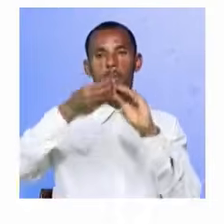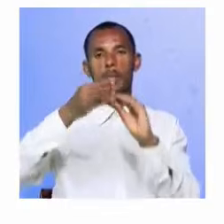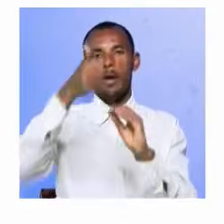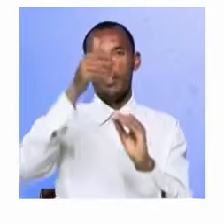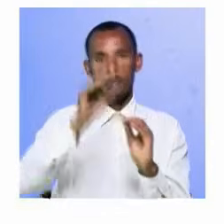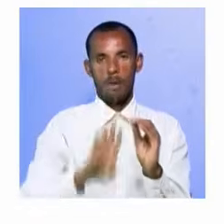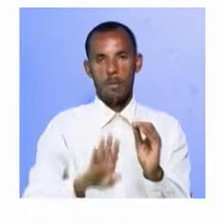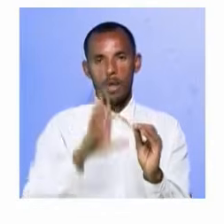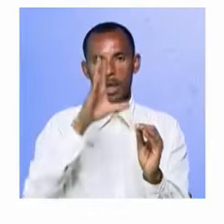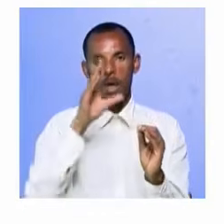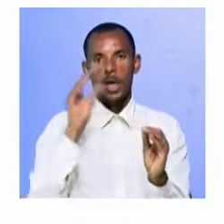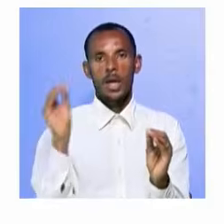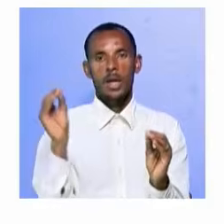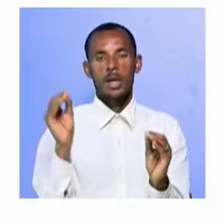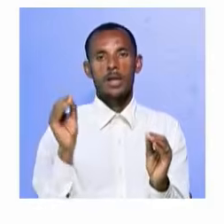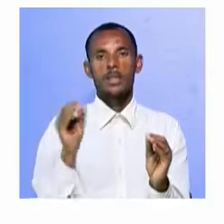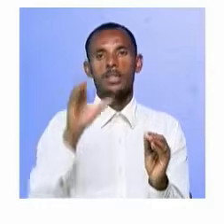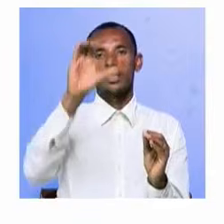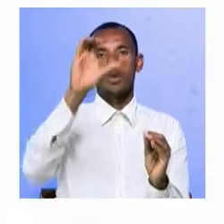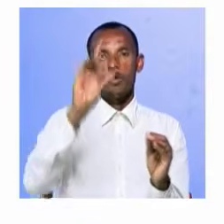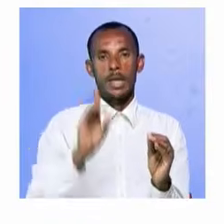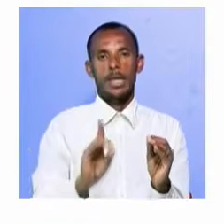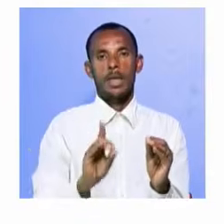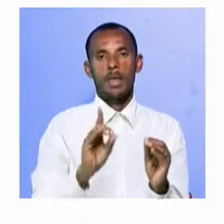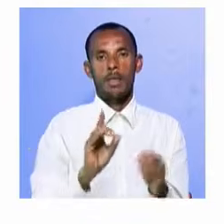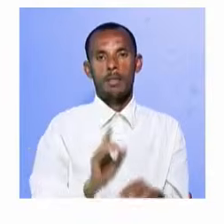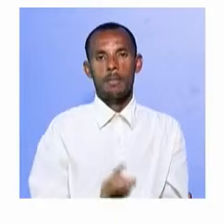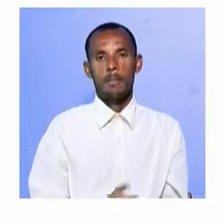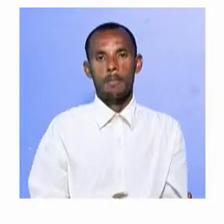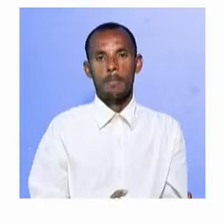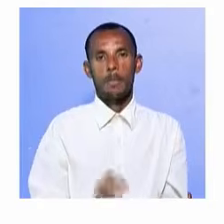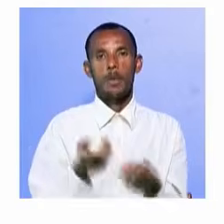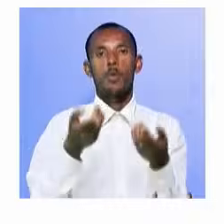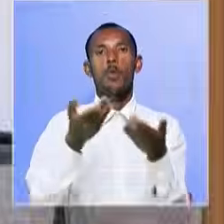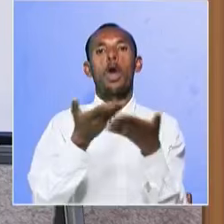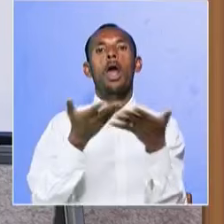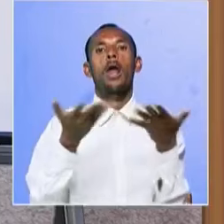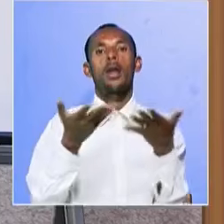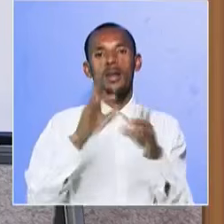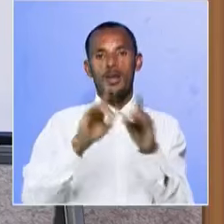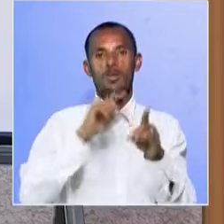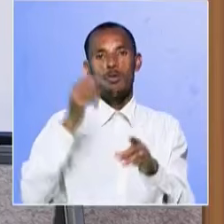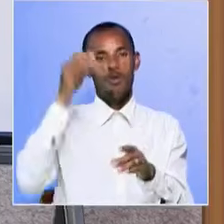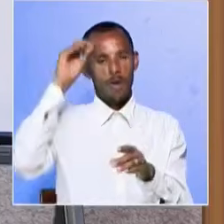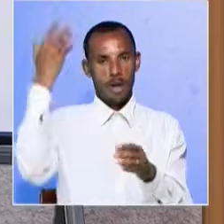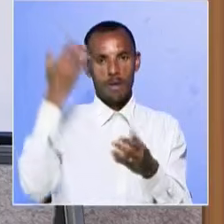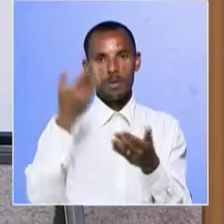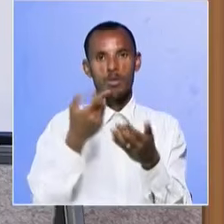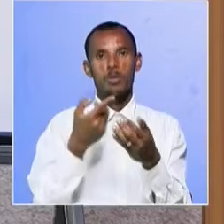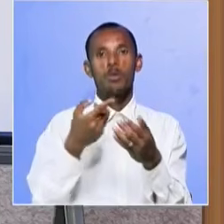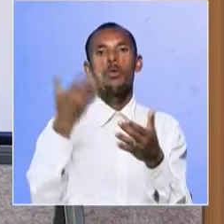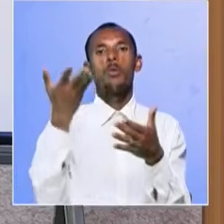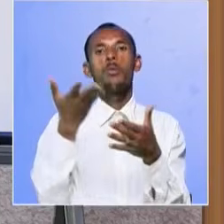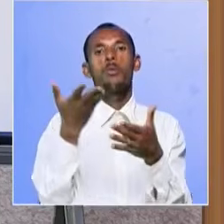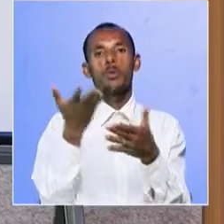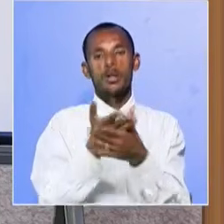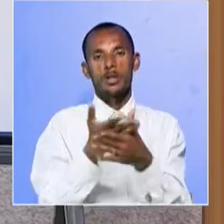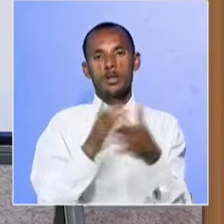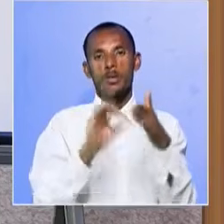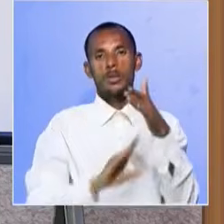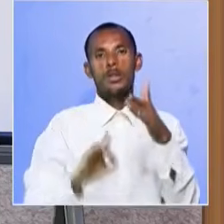B and C over D, where don't forget to put a restriction on the